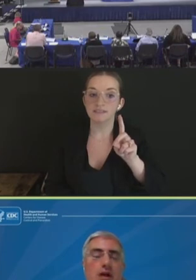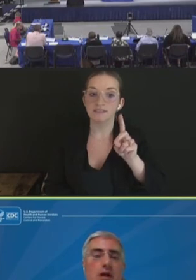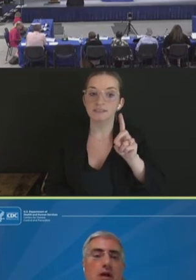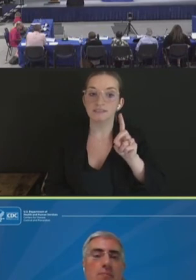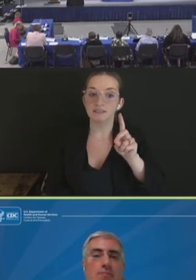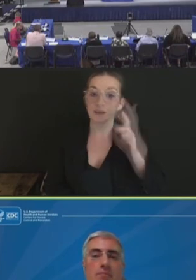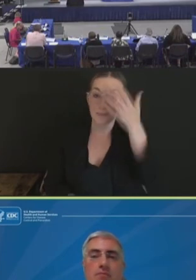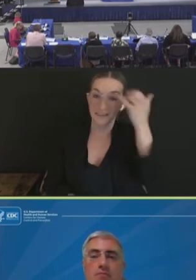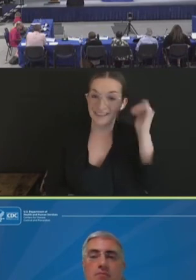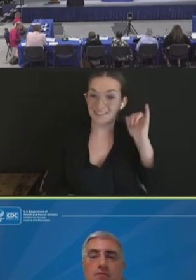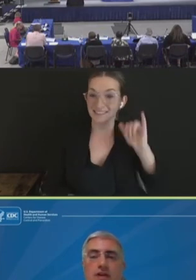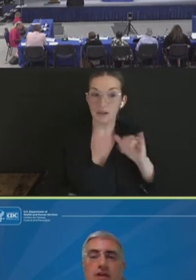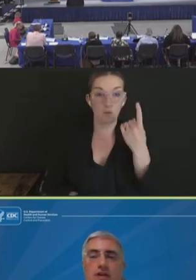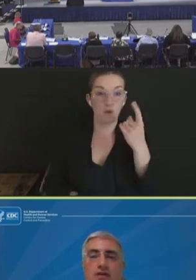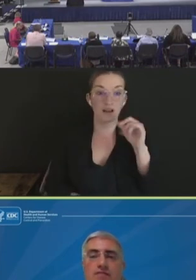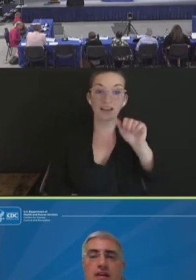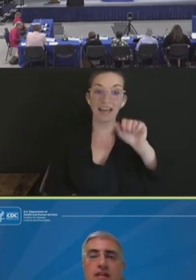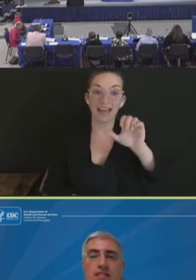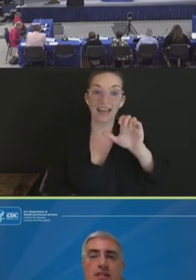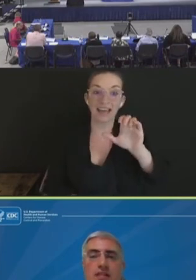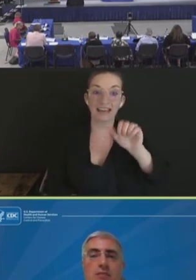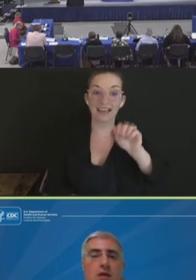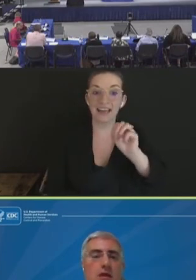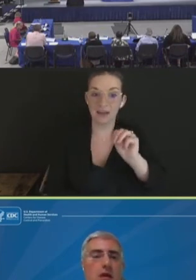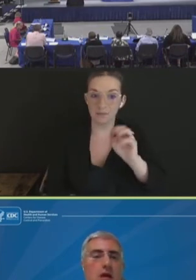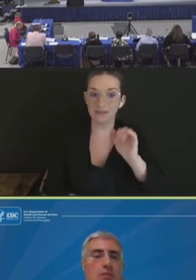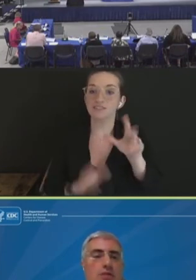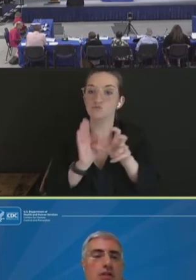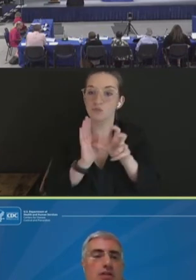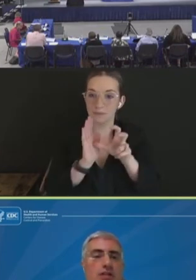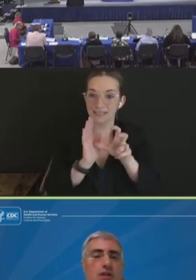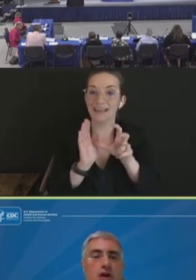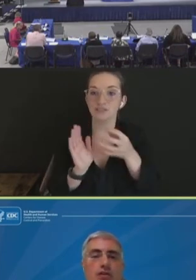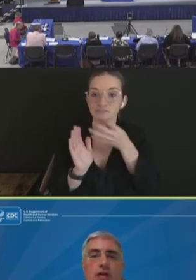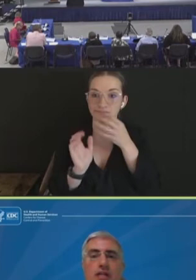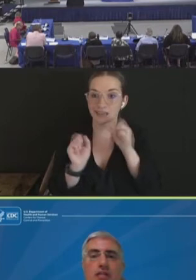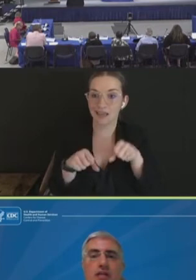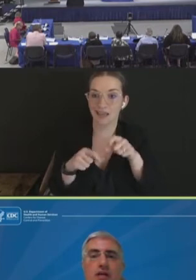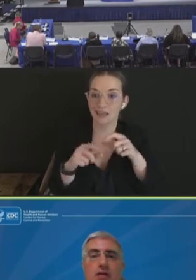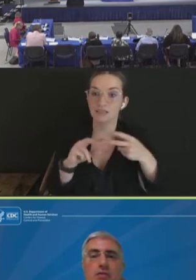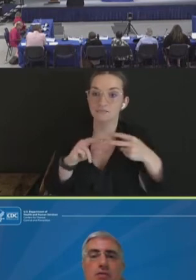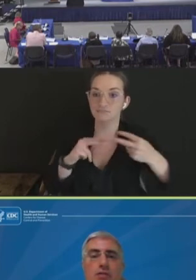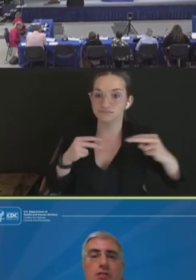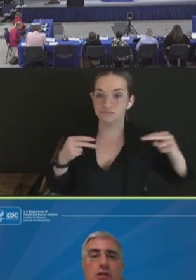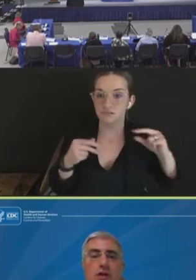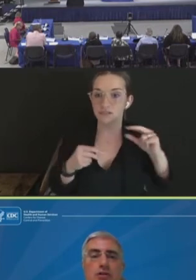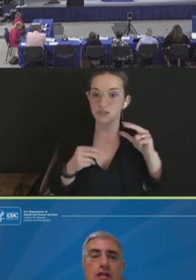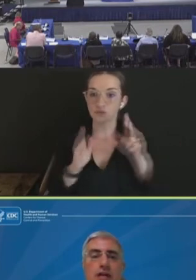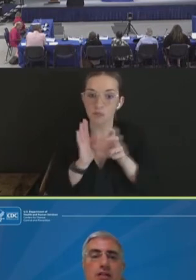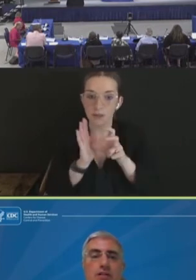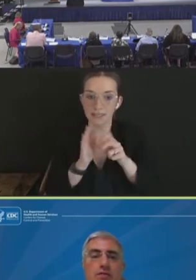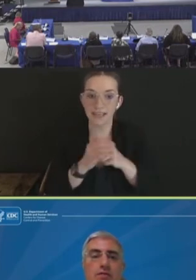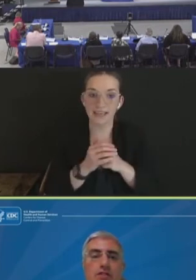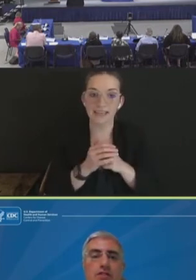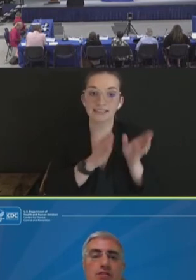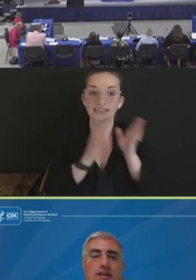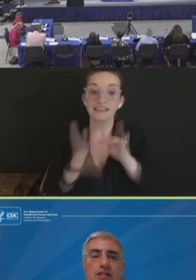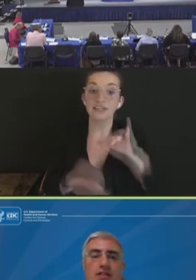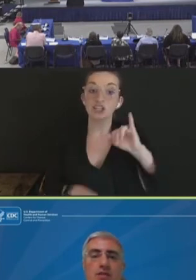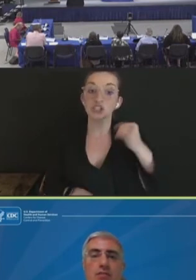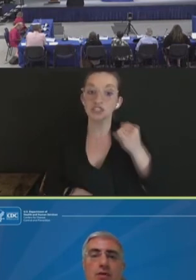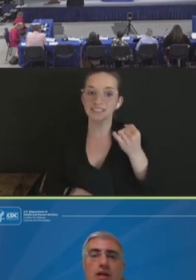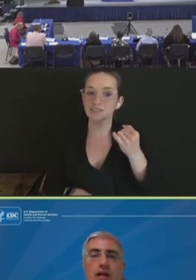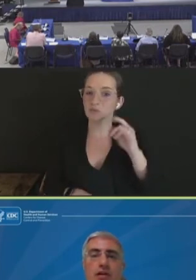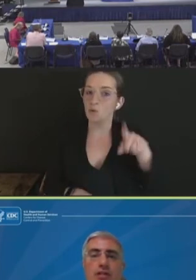replication-competent virus vaccine. Jynneos, in contrast, only holds a contraindication for serious